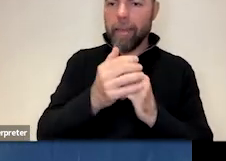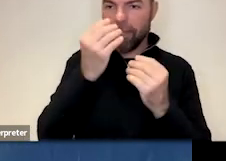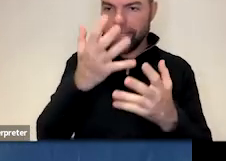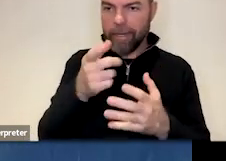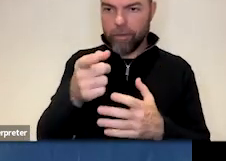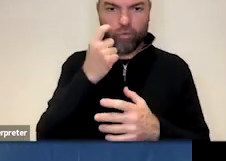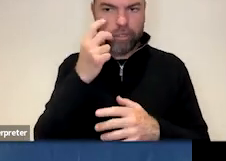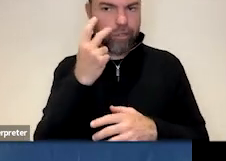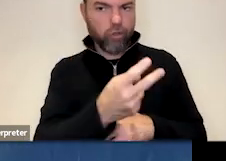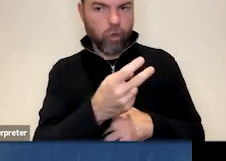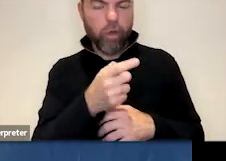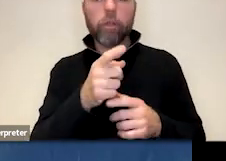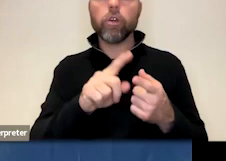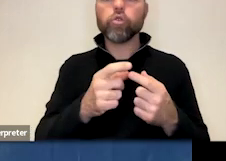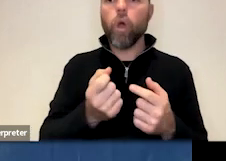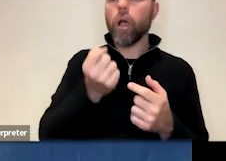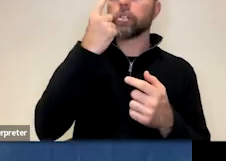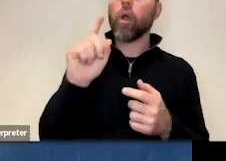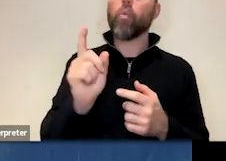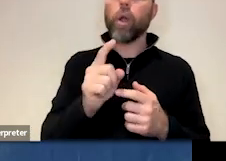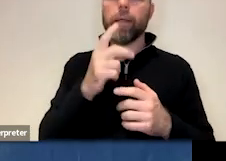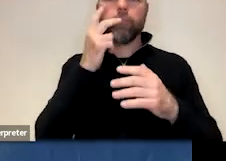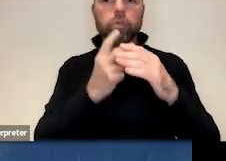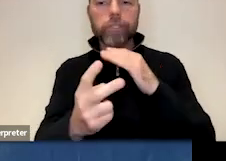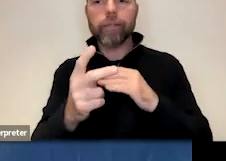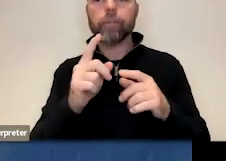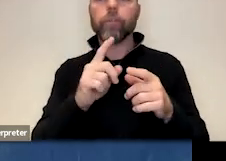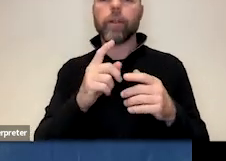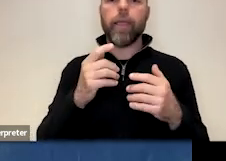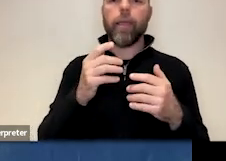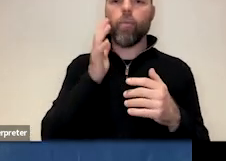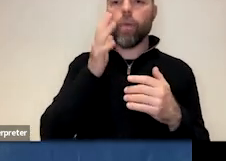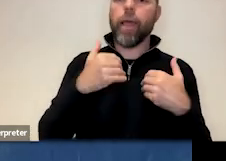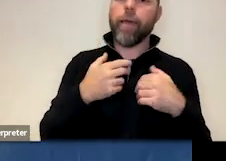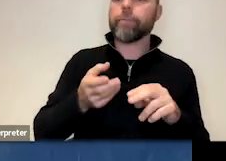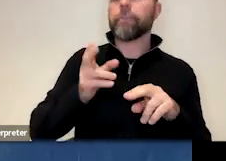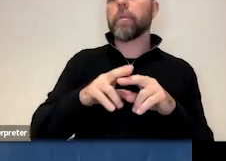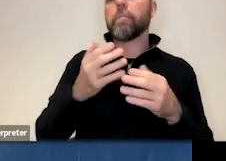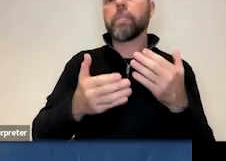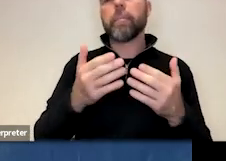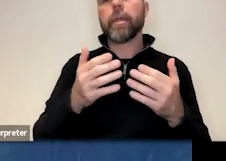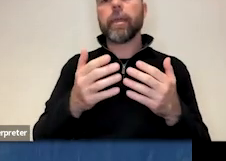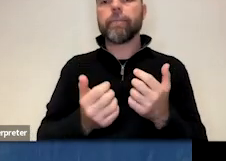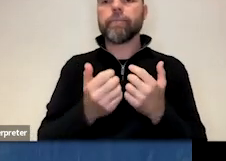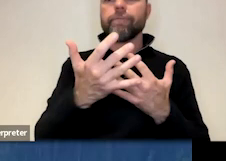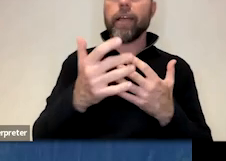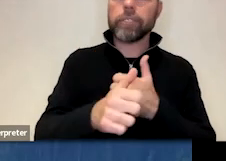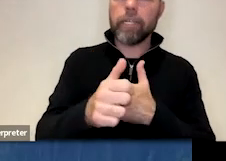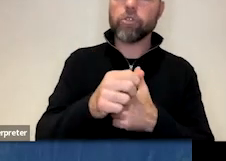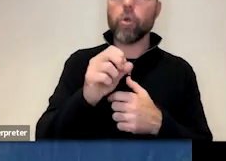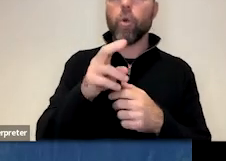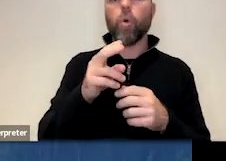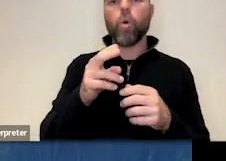today to understand where it's projected to see an increase of perhaps fire danger or flooding due